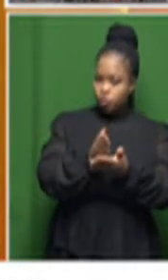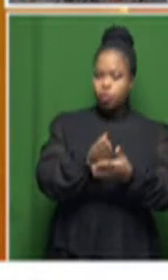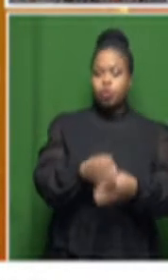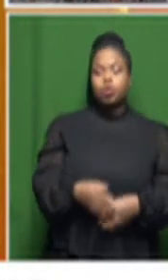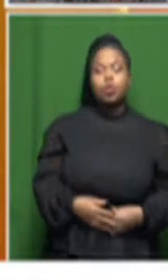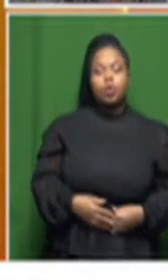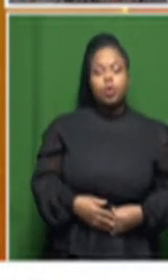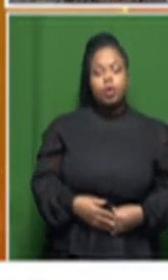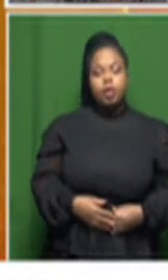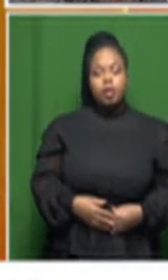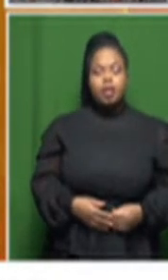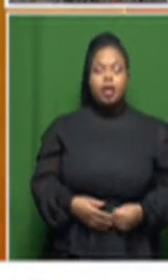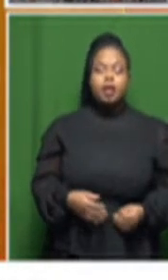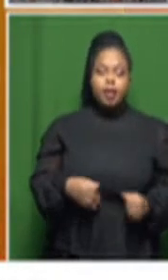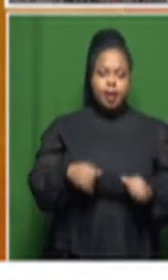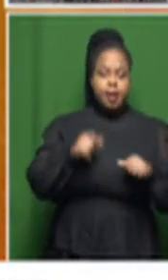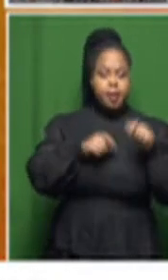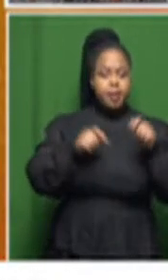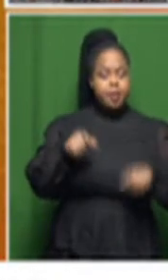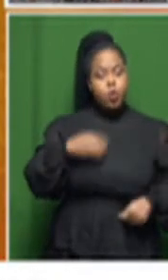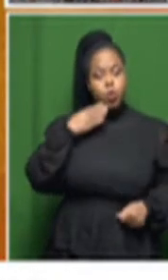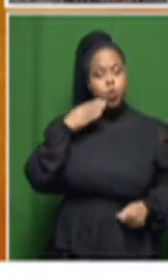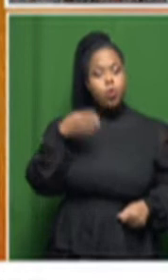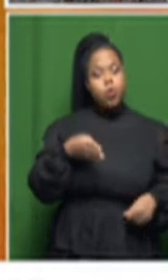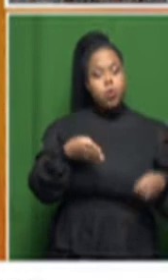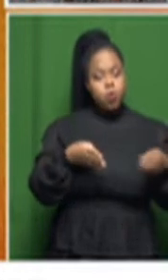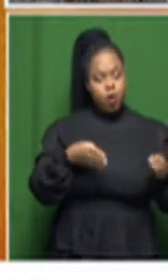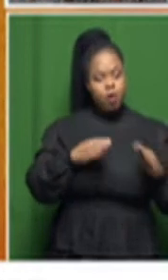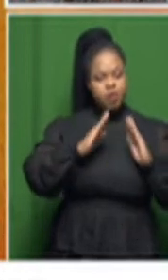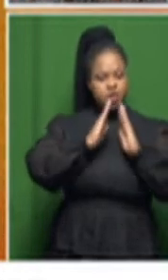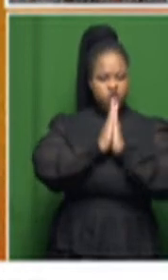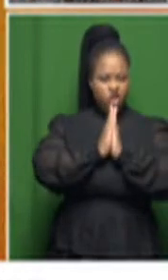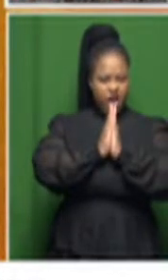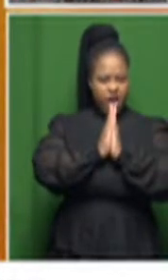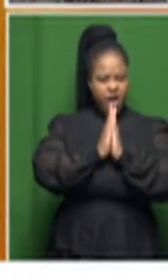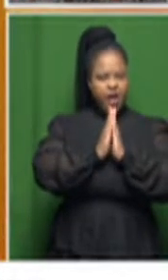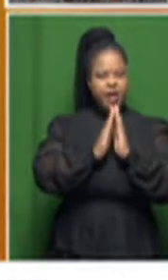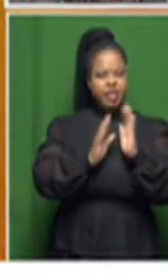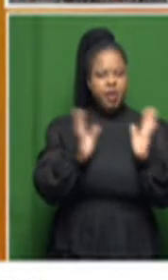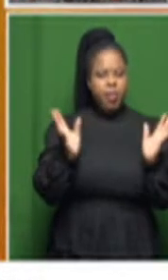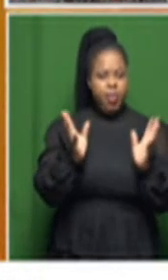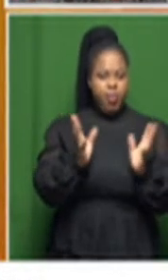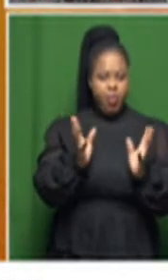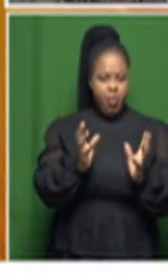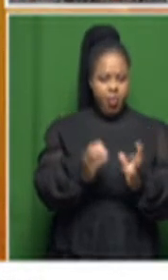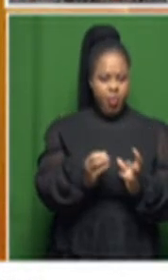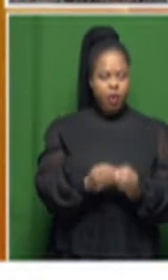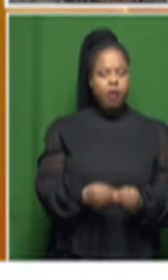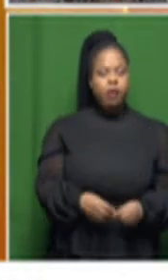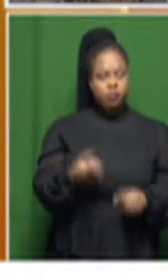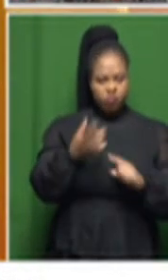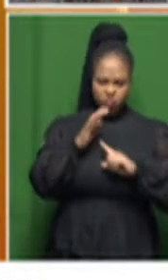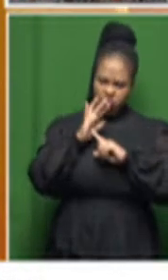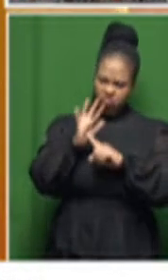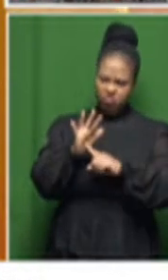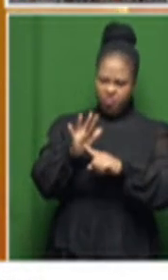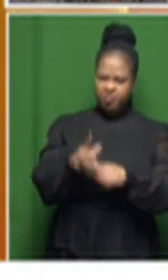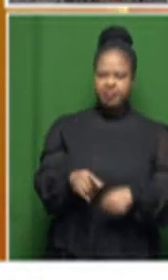church attendance, and also coming forward to show the country and their congregants that